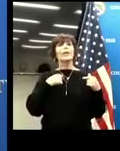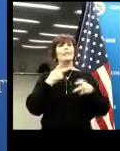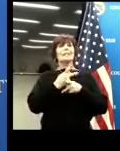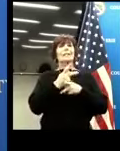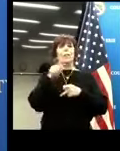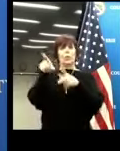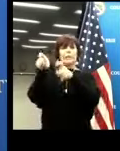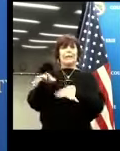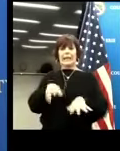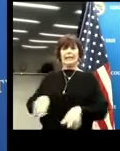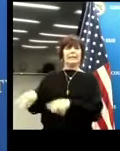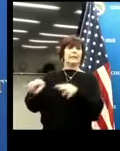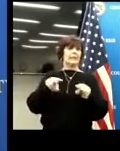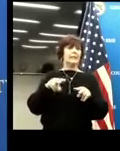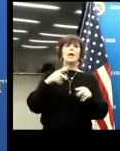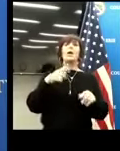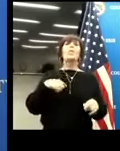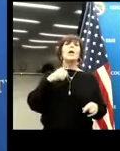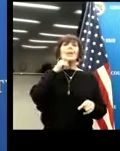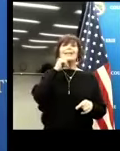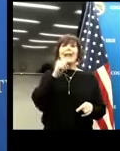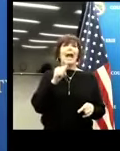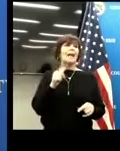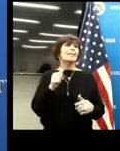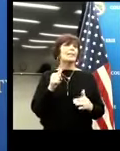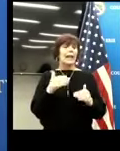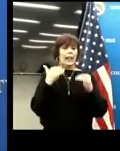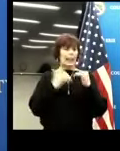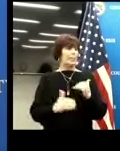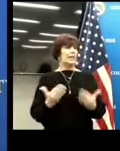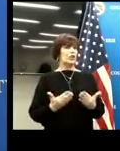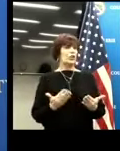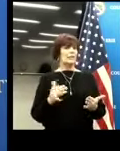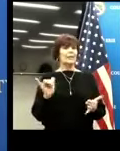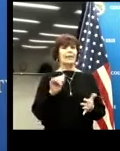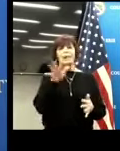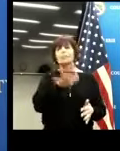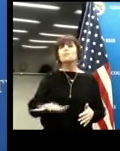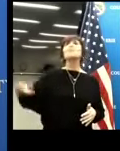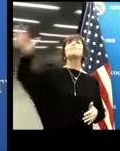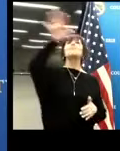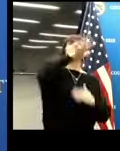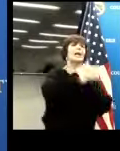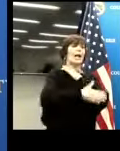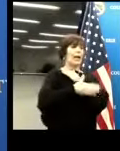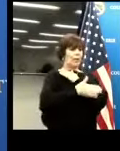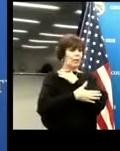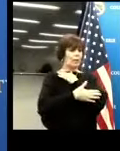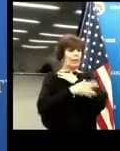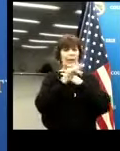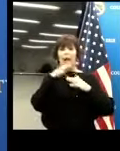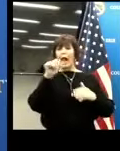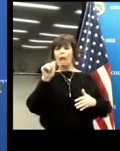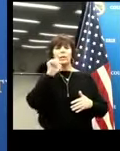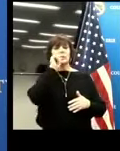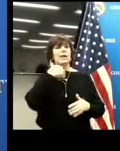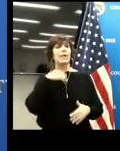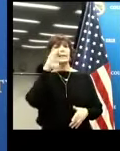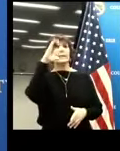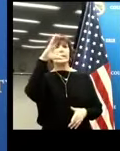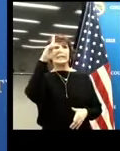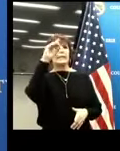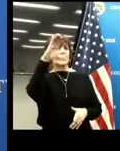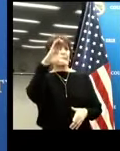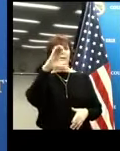tests. And we're not a limited service lab like the rest of the counties have. Niagara County does not have a CDC-approved